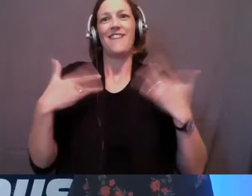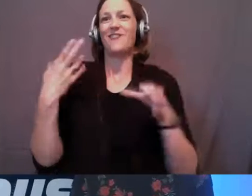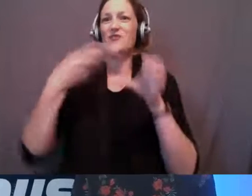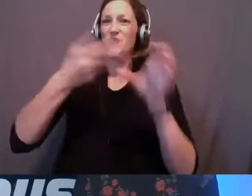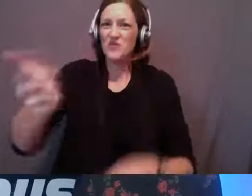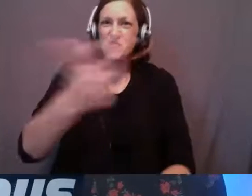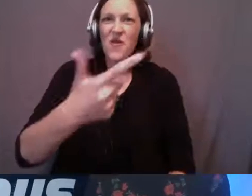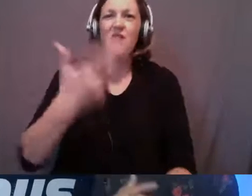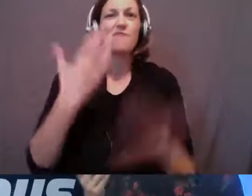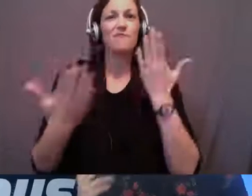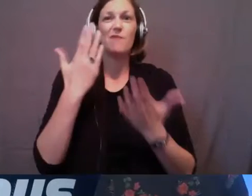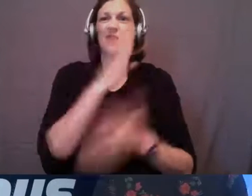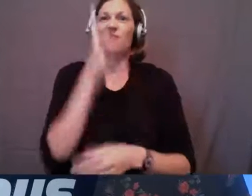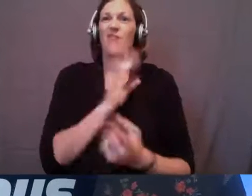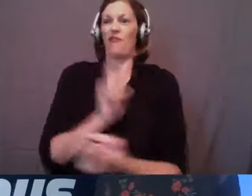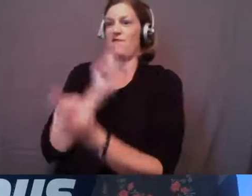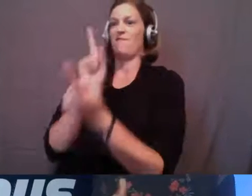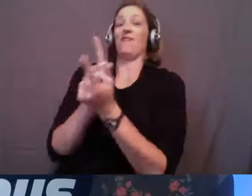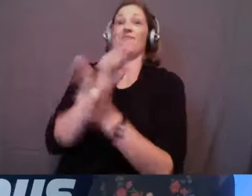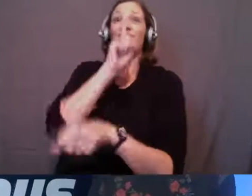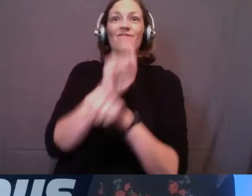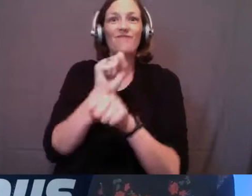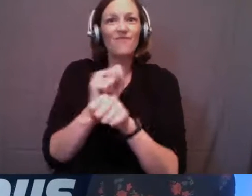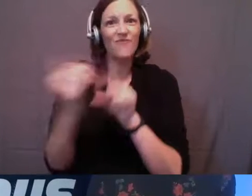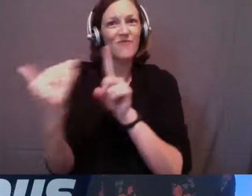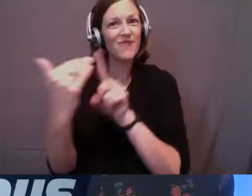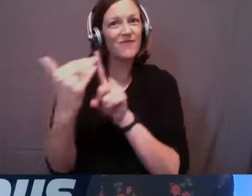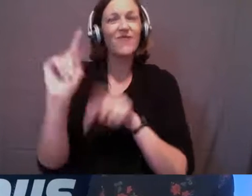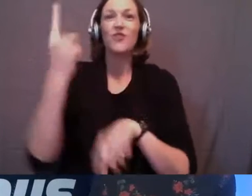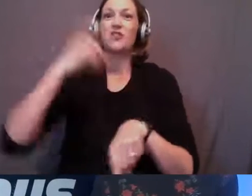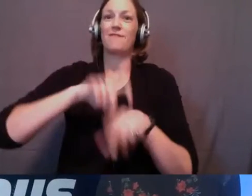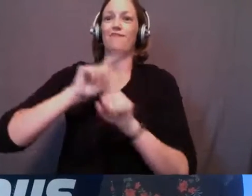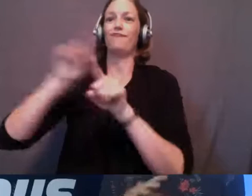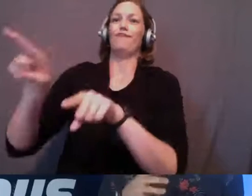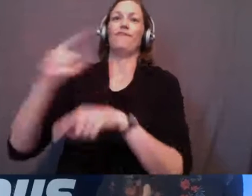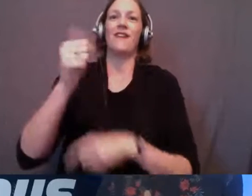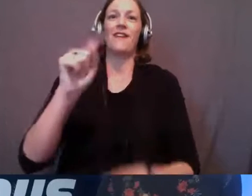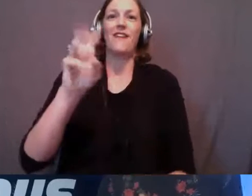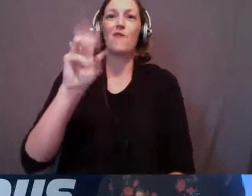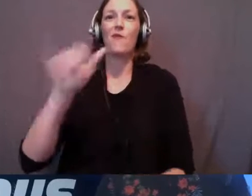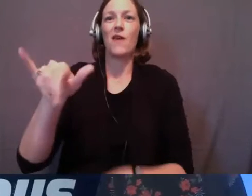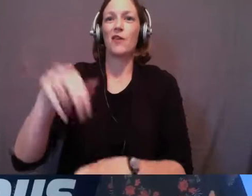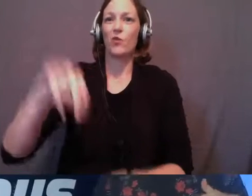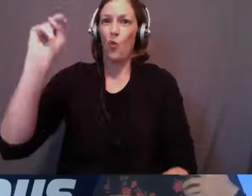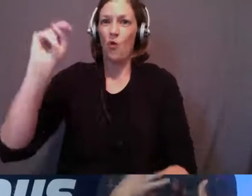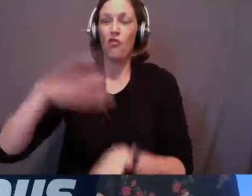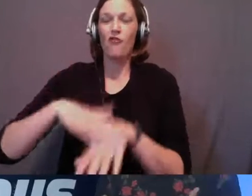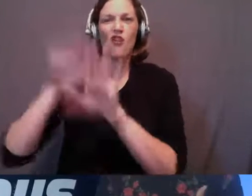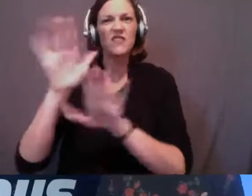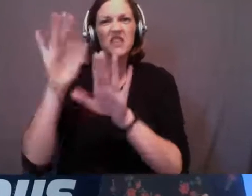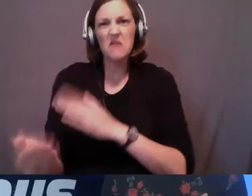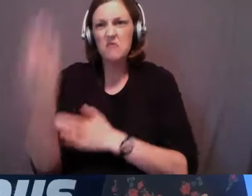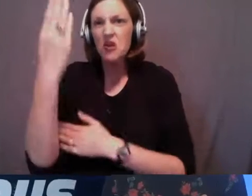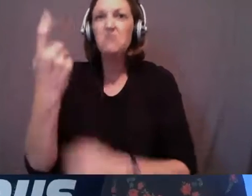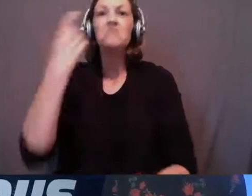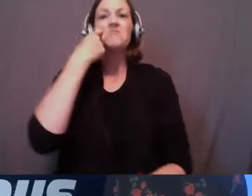we've never met. That actually reminds me of the first time I came to our Gateway North campus on a Sunday morning, and we had just moved